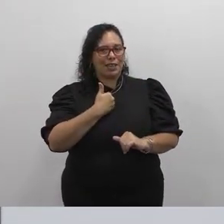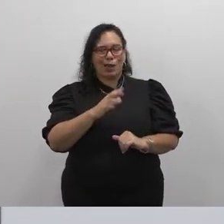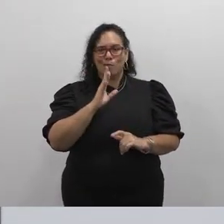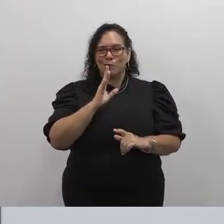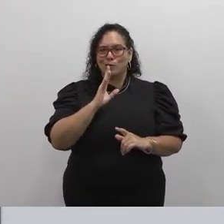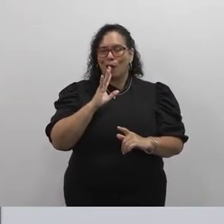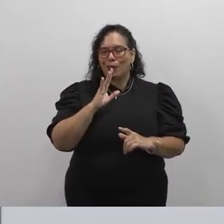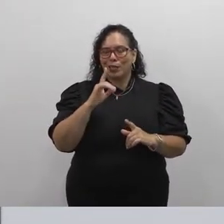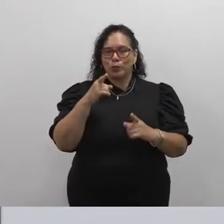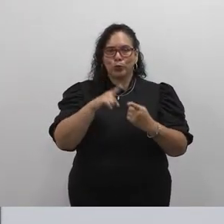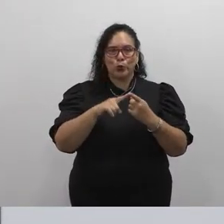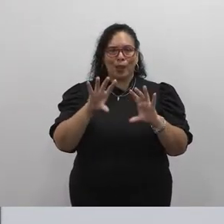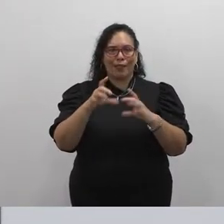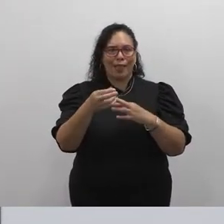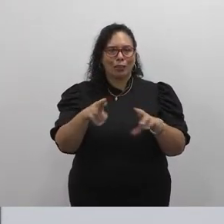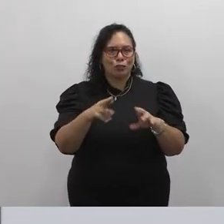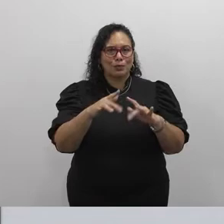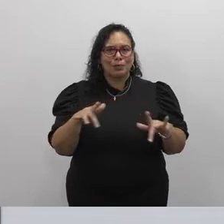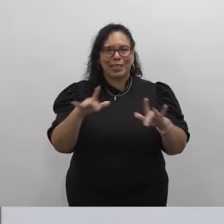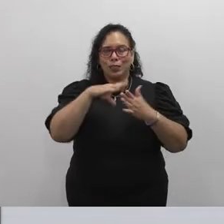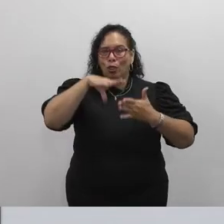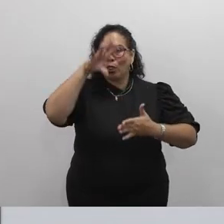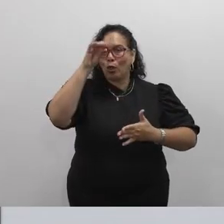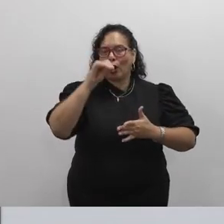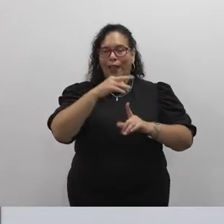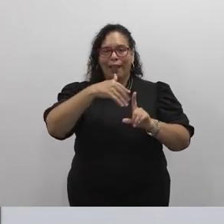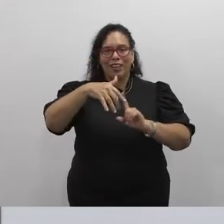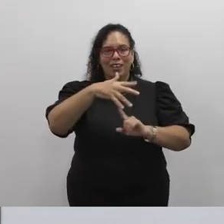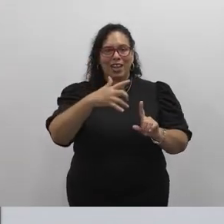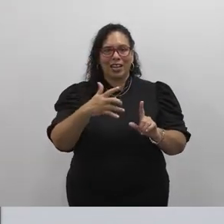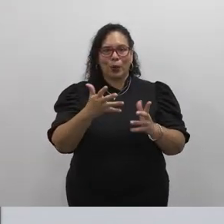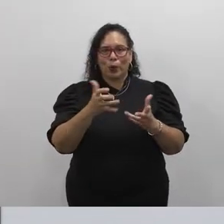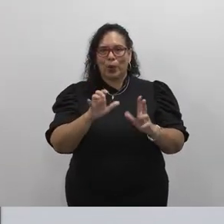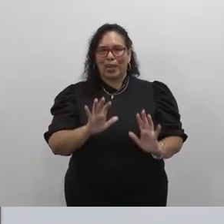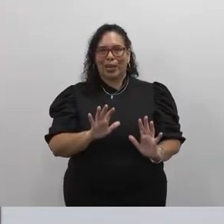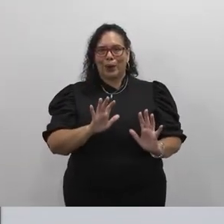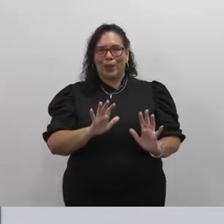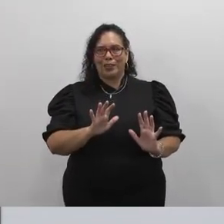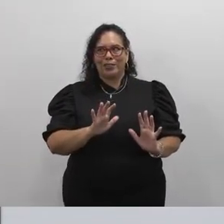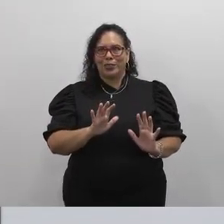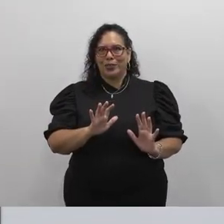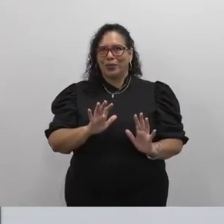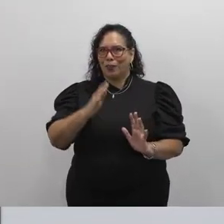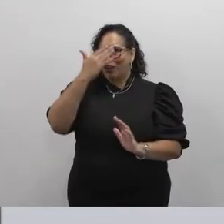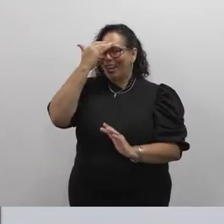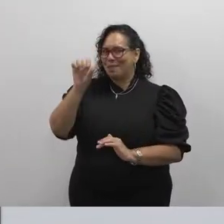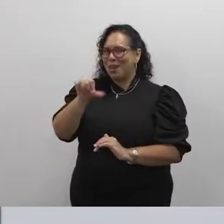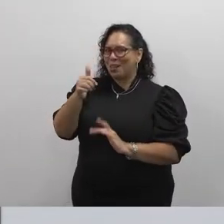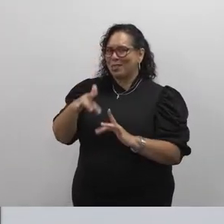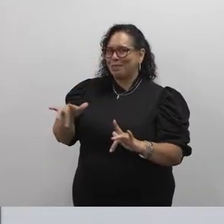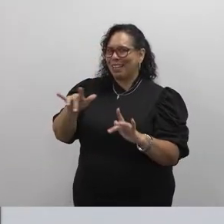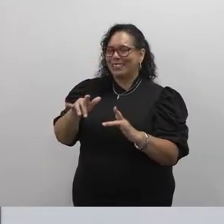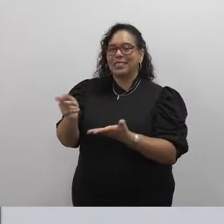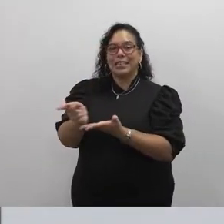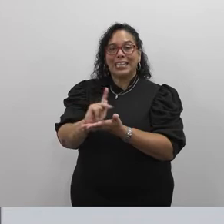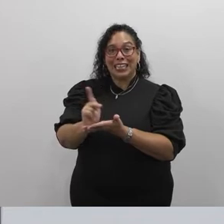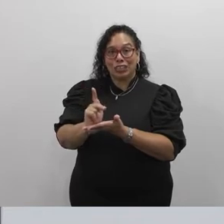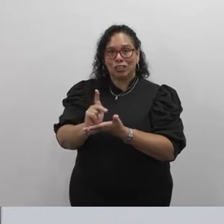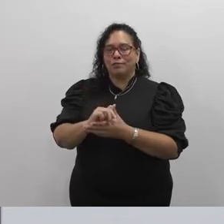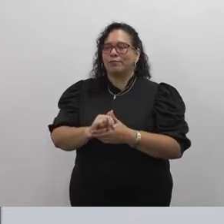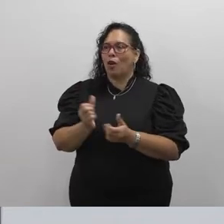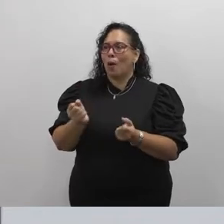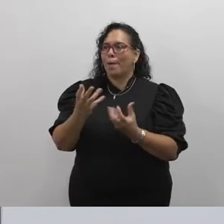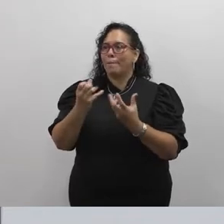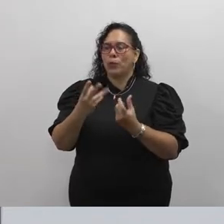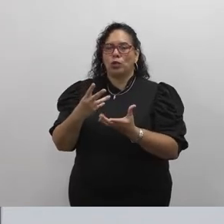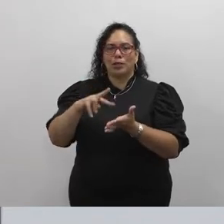the learning environments, and we absolutely wanted to make sure we did not lose touch of the other spaces on the campuses, the kitchen spaces, the multi-purpose